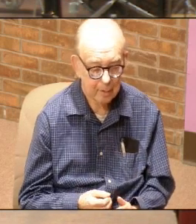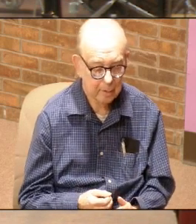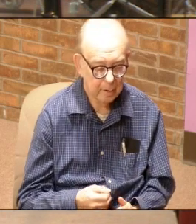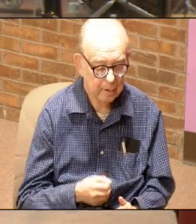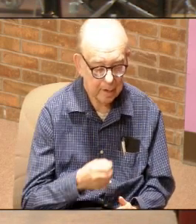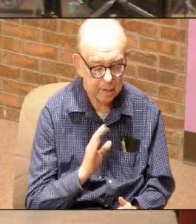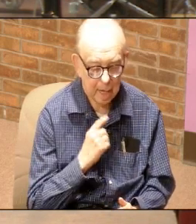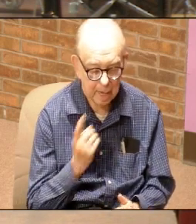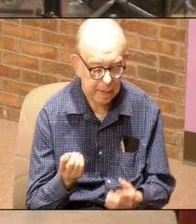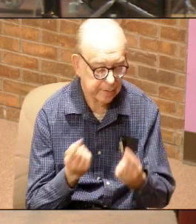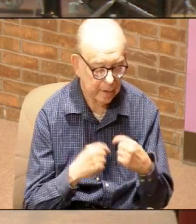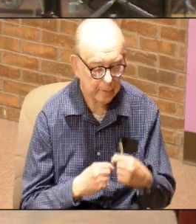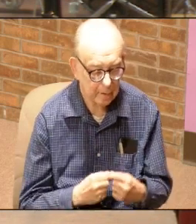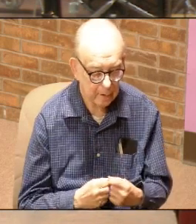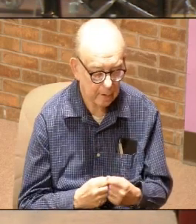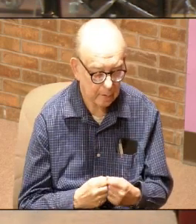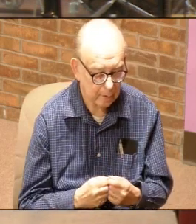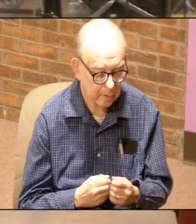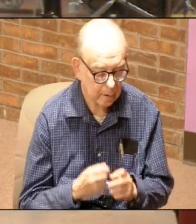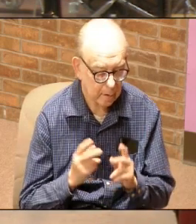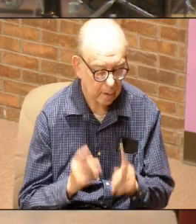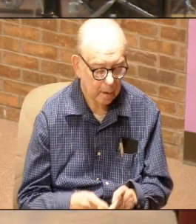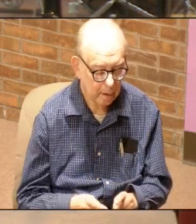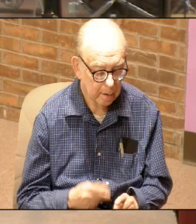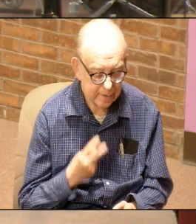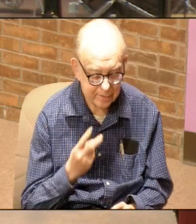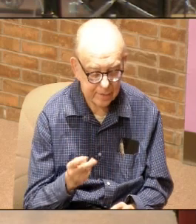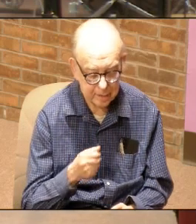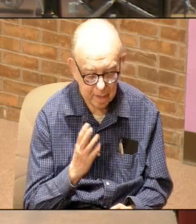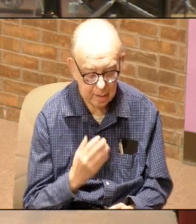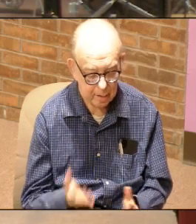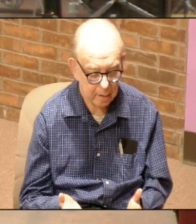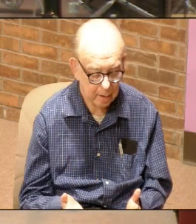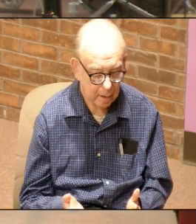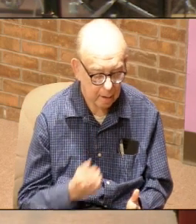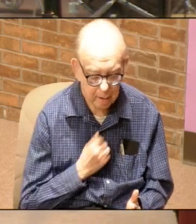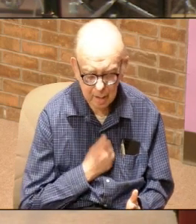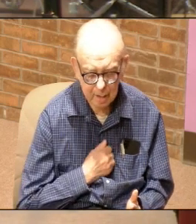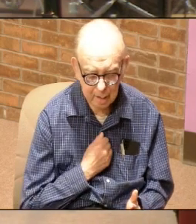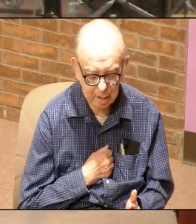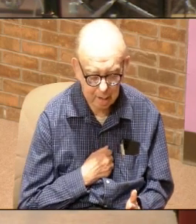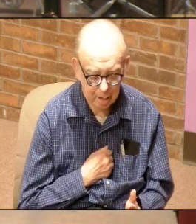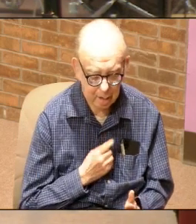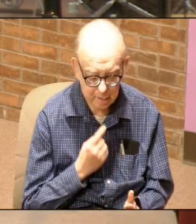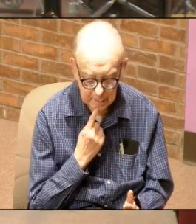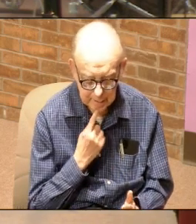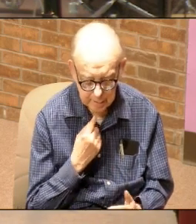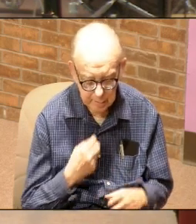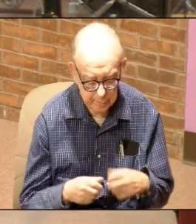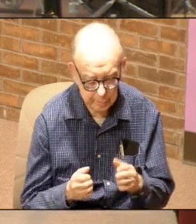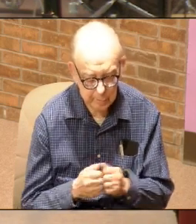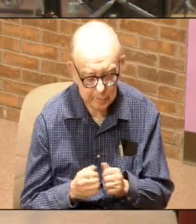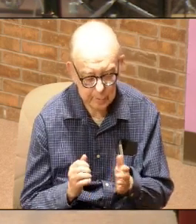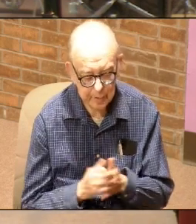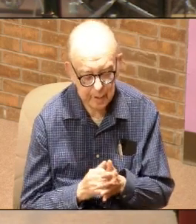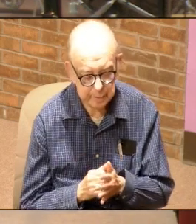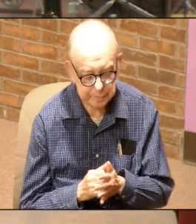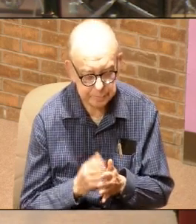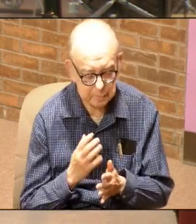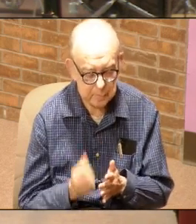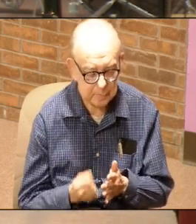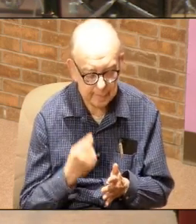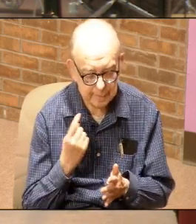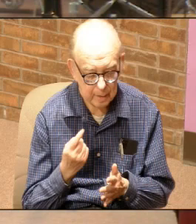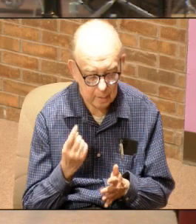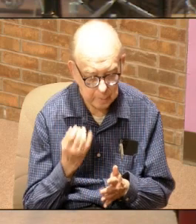He's coming. I know everybody thinks we're going to sneak out of here. I'm sorry, I have a very serious problem with that. Because